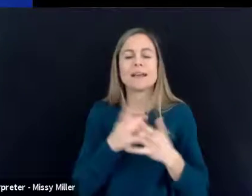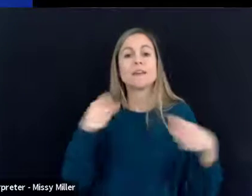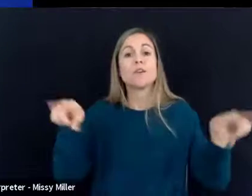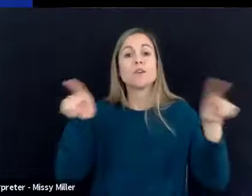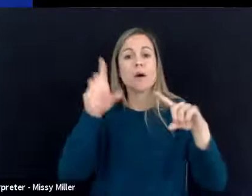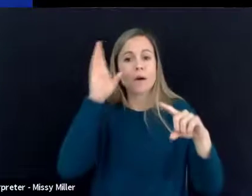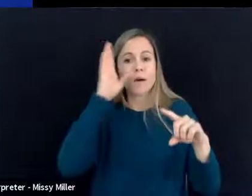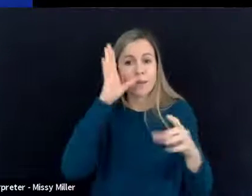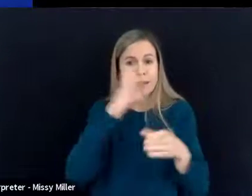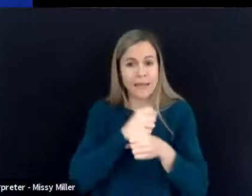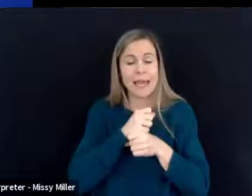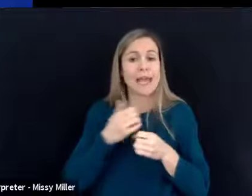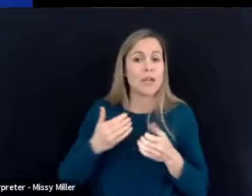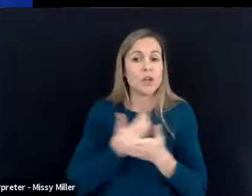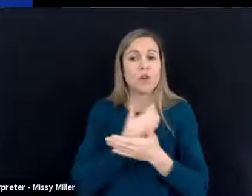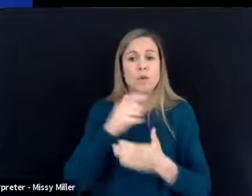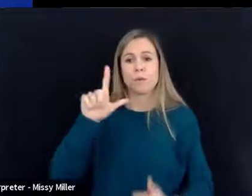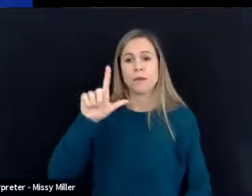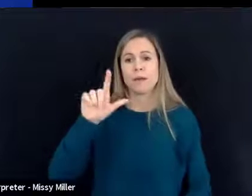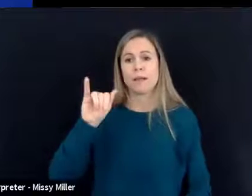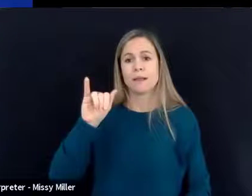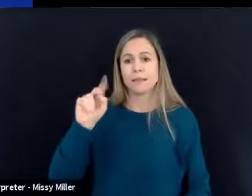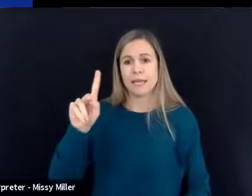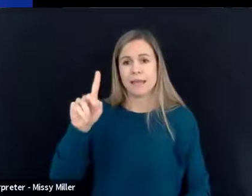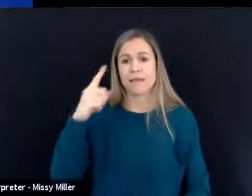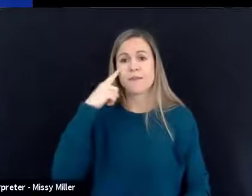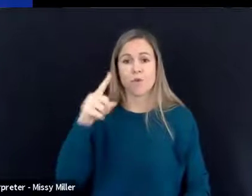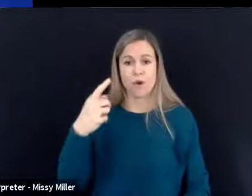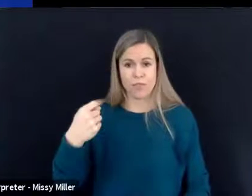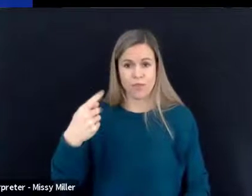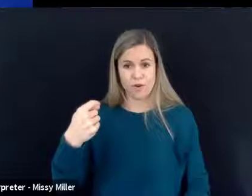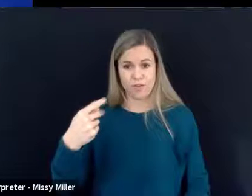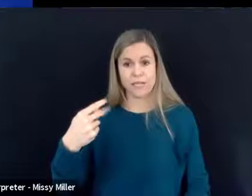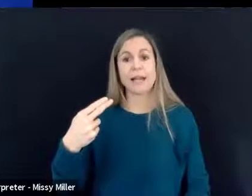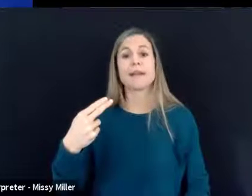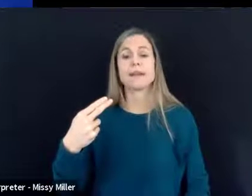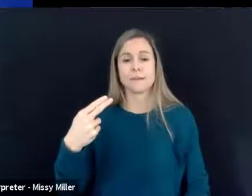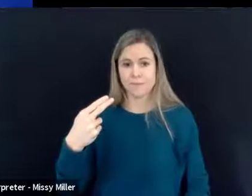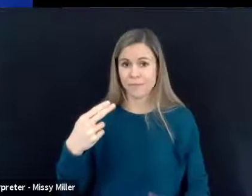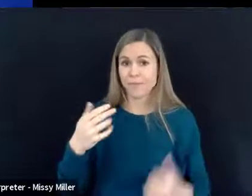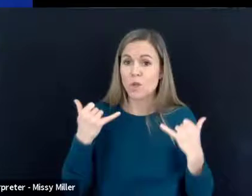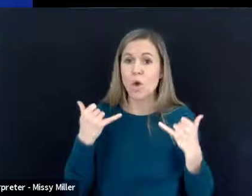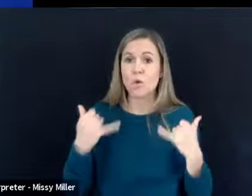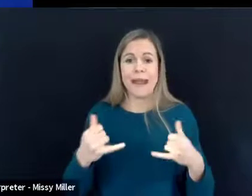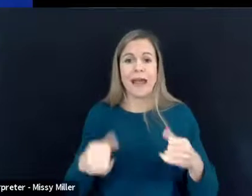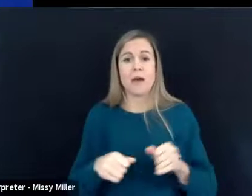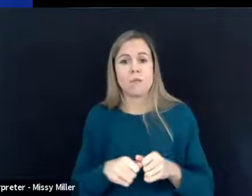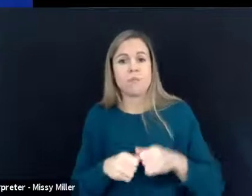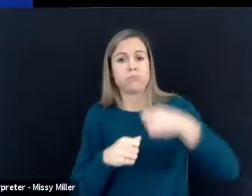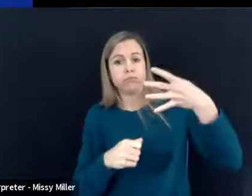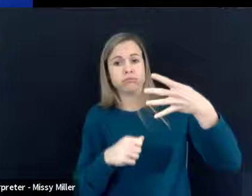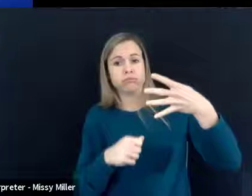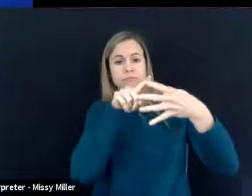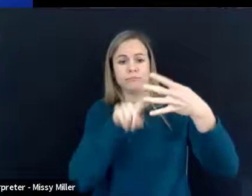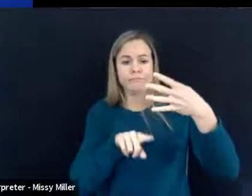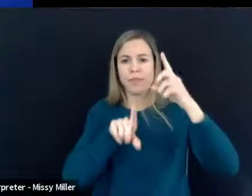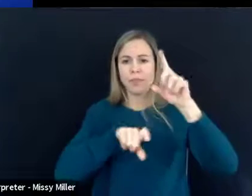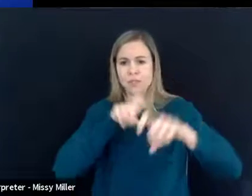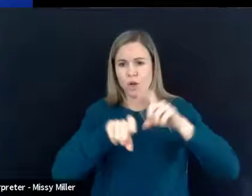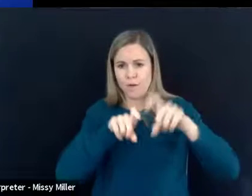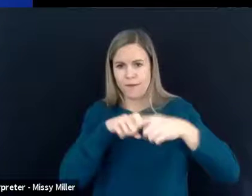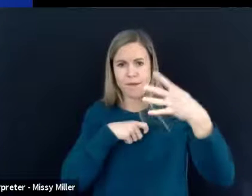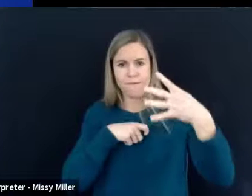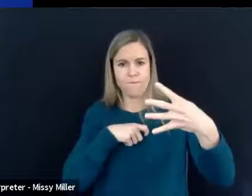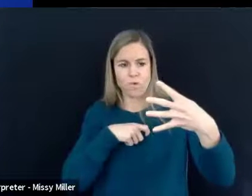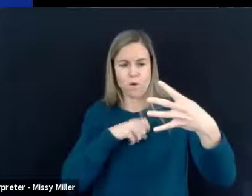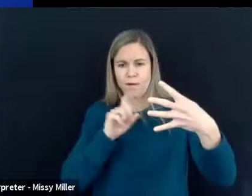new link for Thursday. So look for that for Thursday. Up now is your